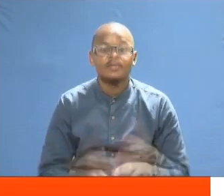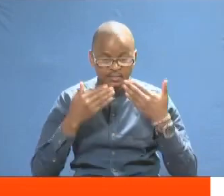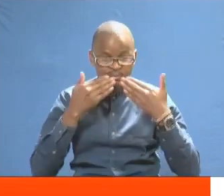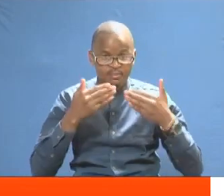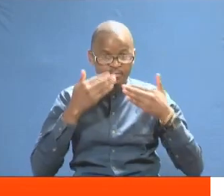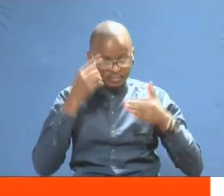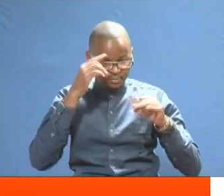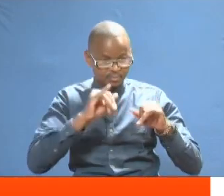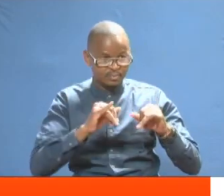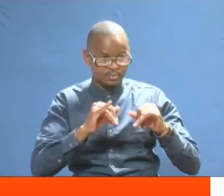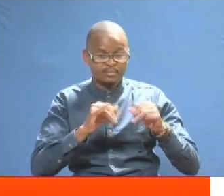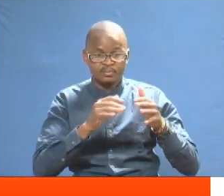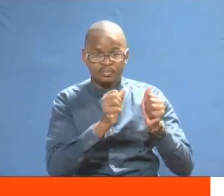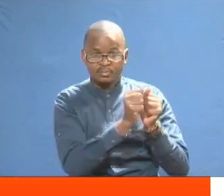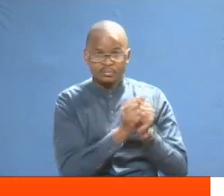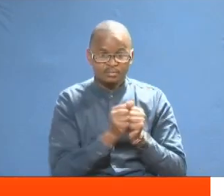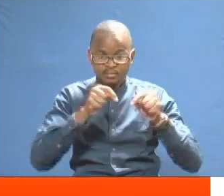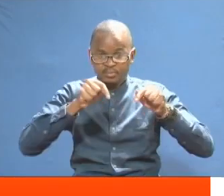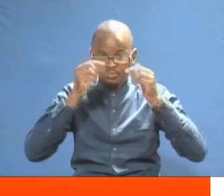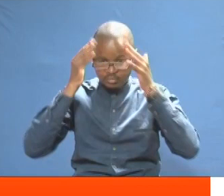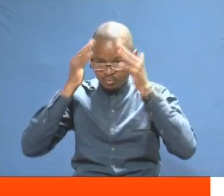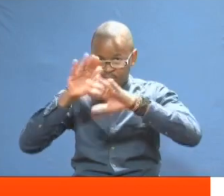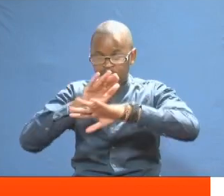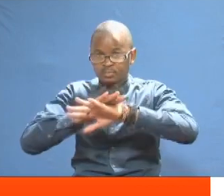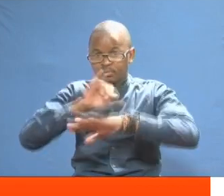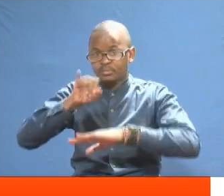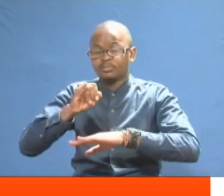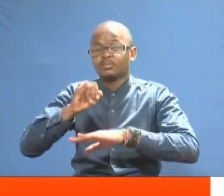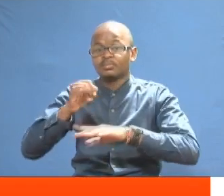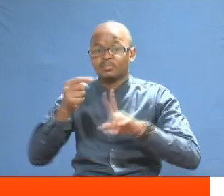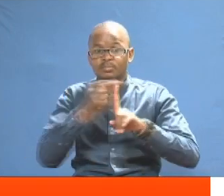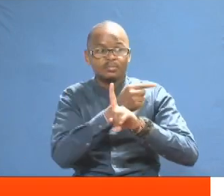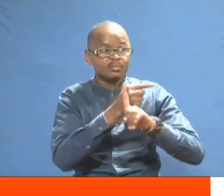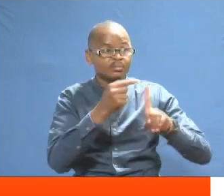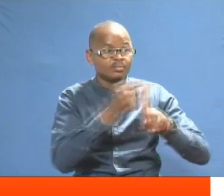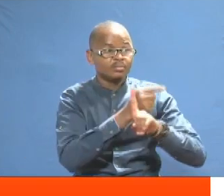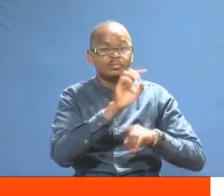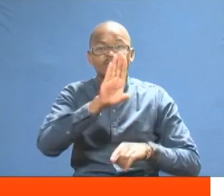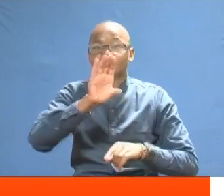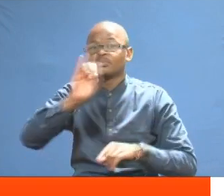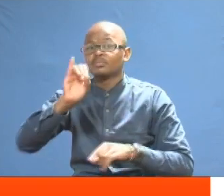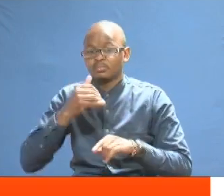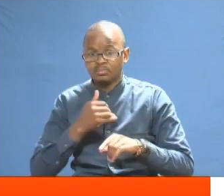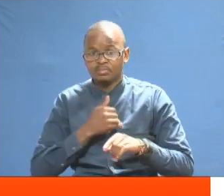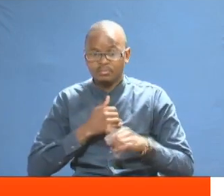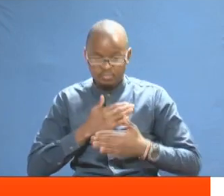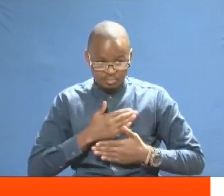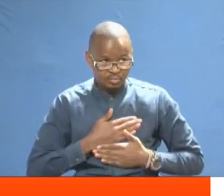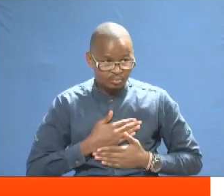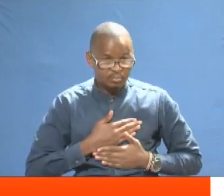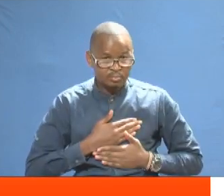Many thanks indeed for staying tuned. Tonight you're focusing on Jubilee wrangles and BBI. We are having